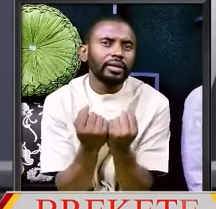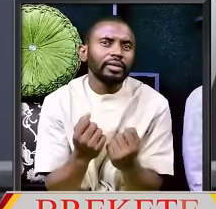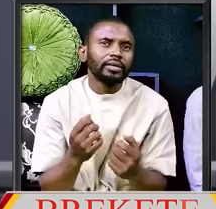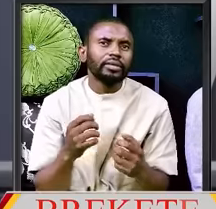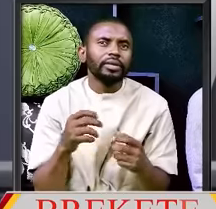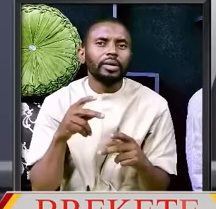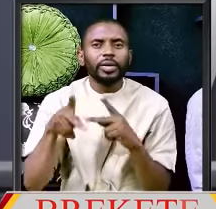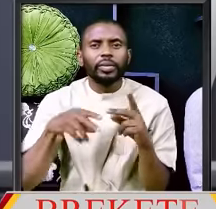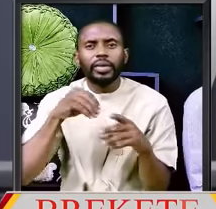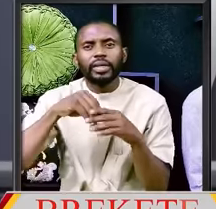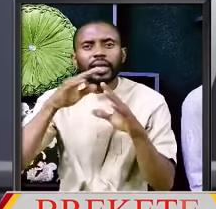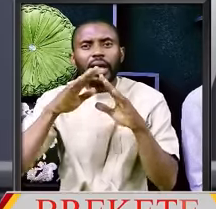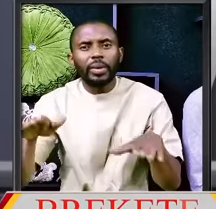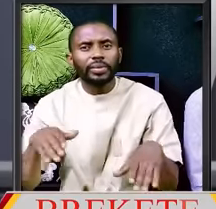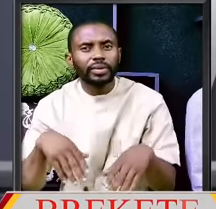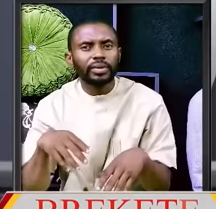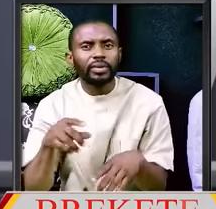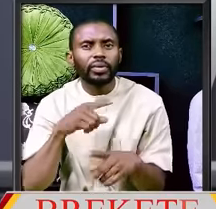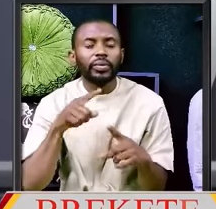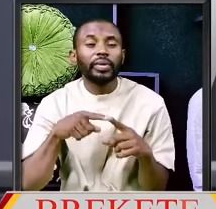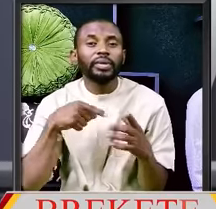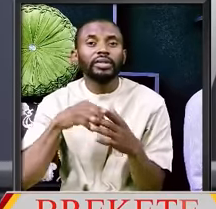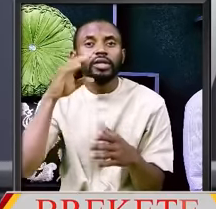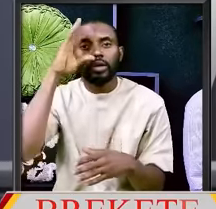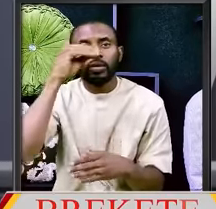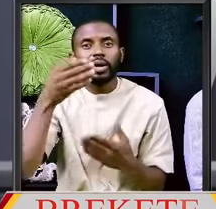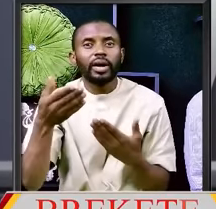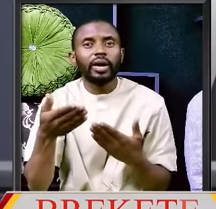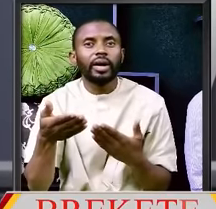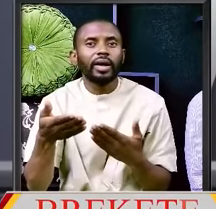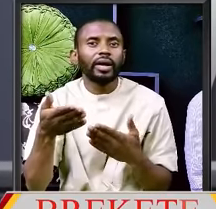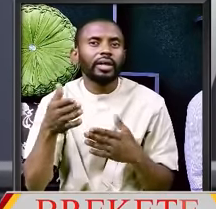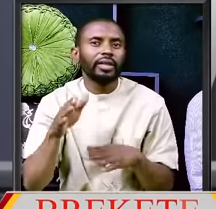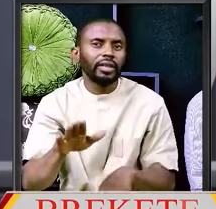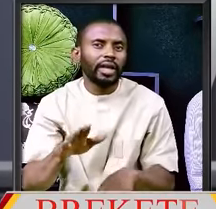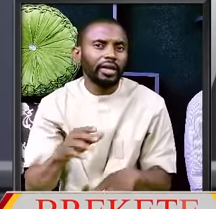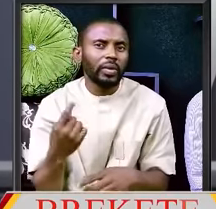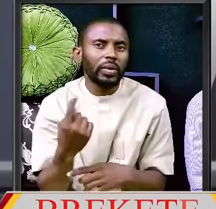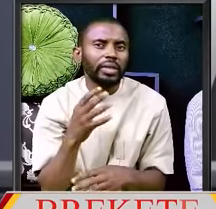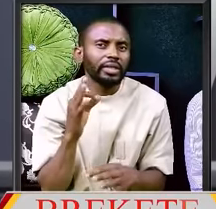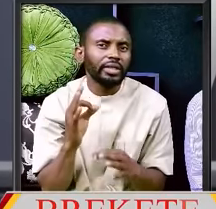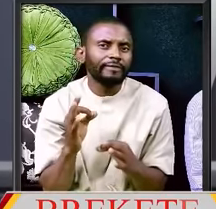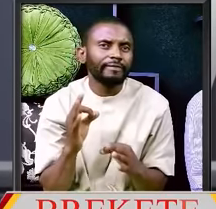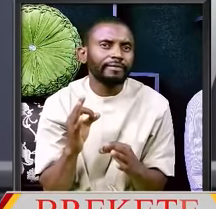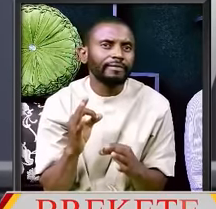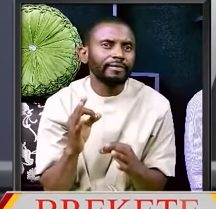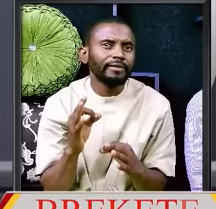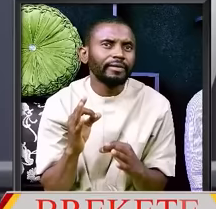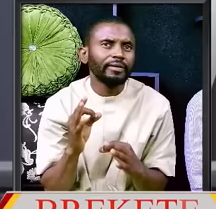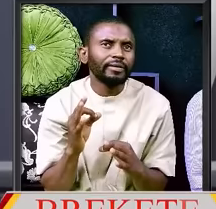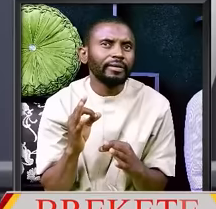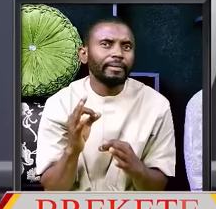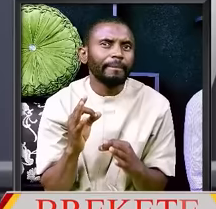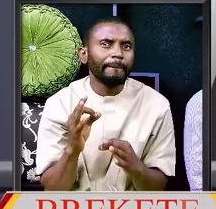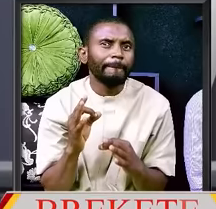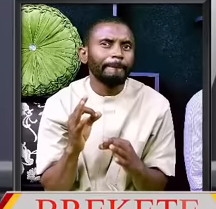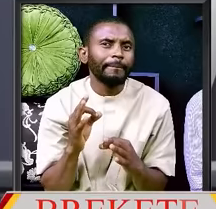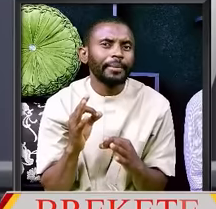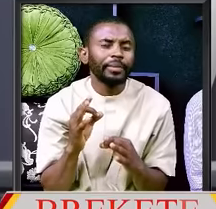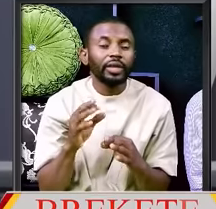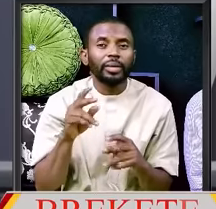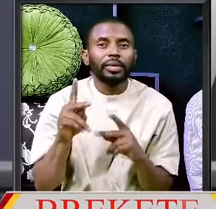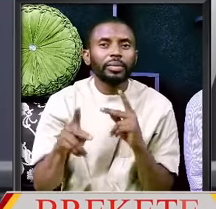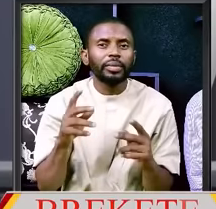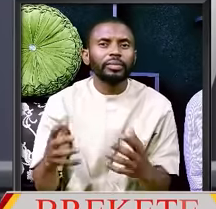the people in the house, when this boy died, you left them walking free. The people you now put in the